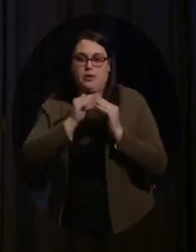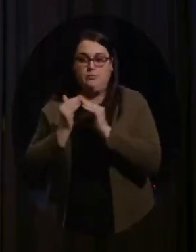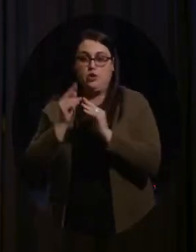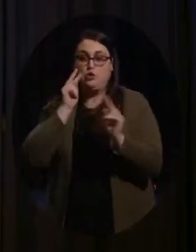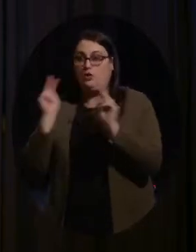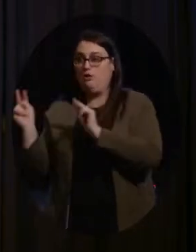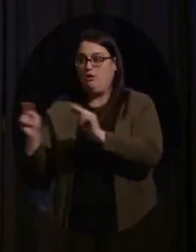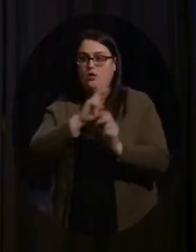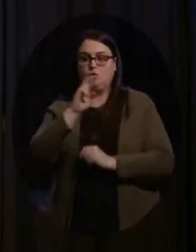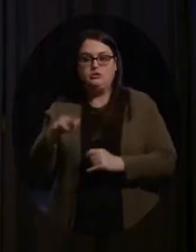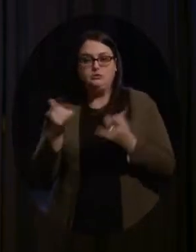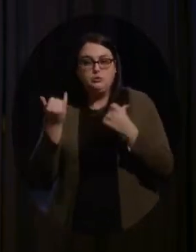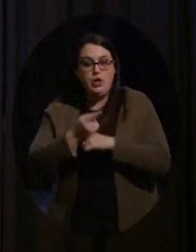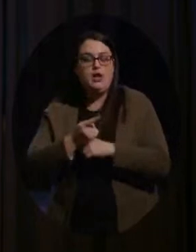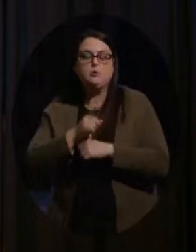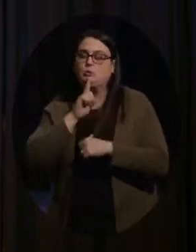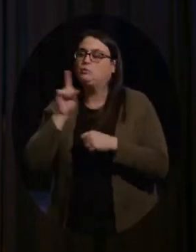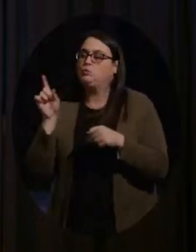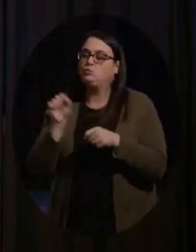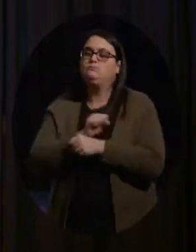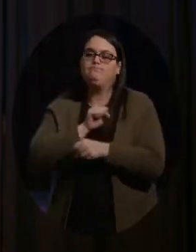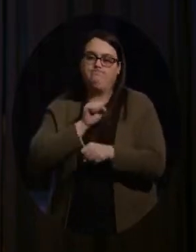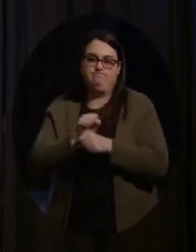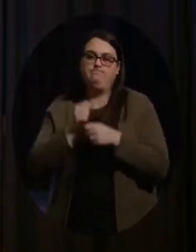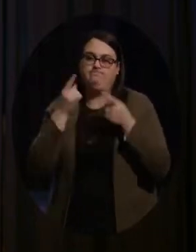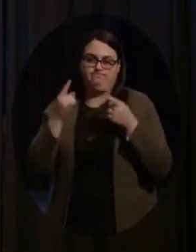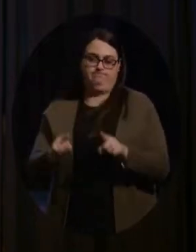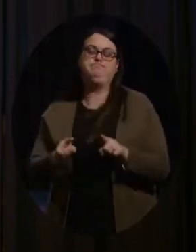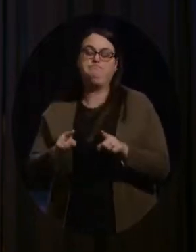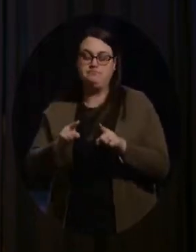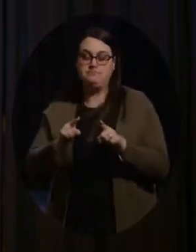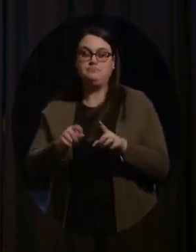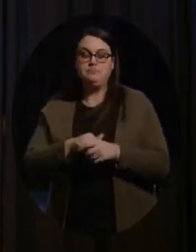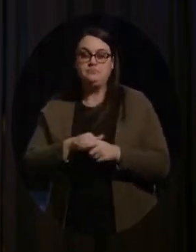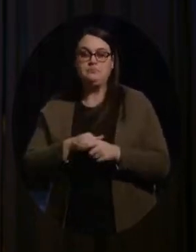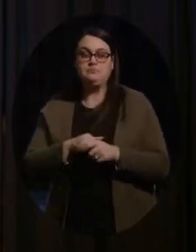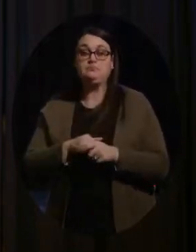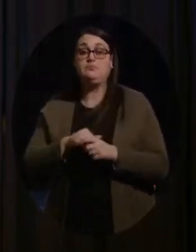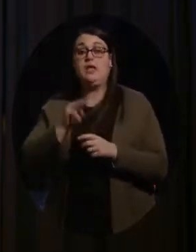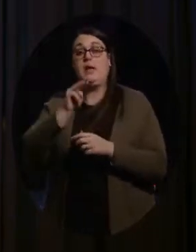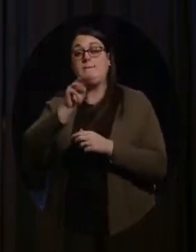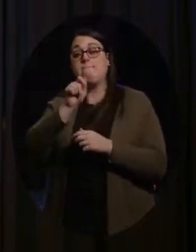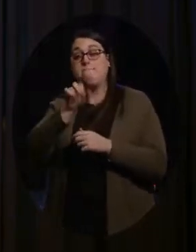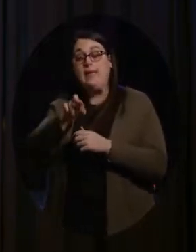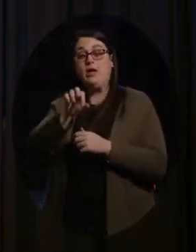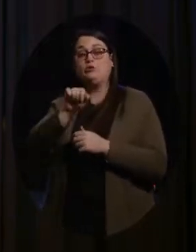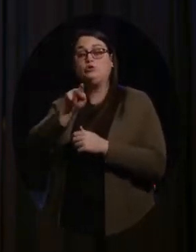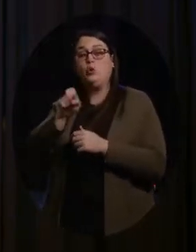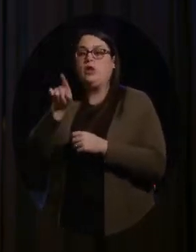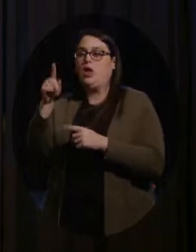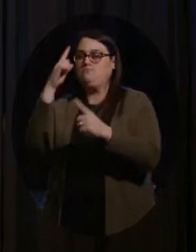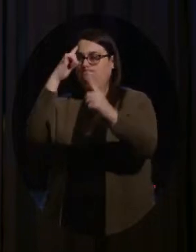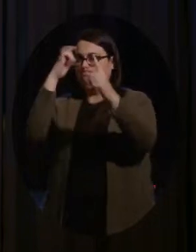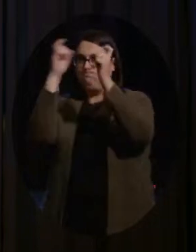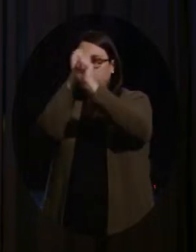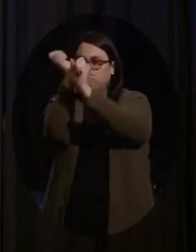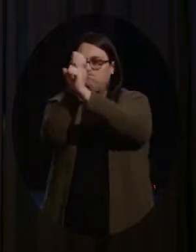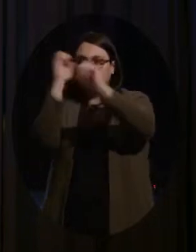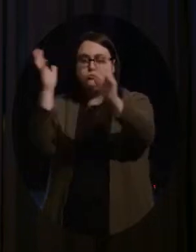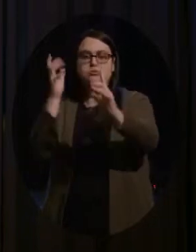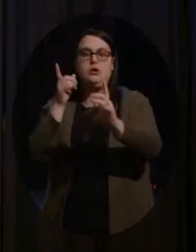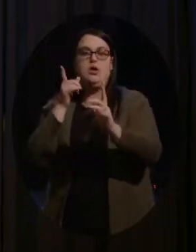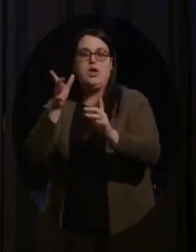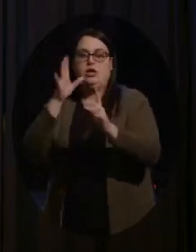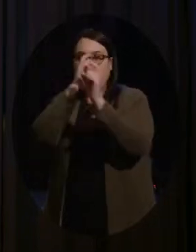around Richmond today, he is truly making that a reality. Mayor Stoney is a man who dreams and works to